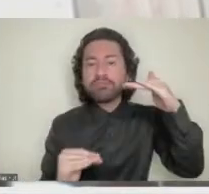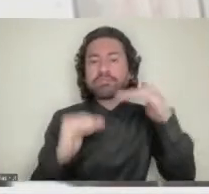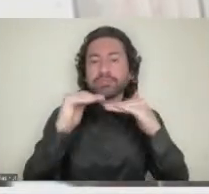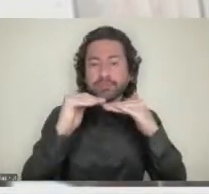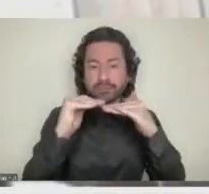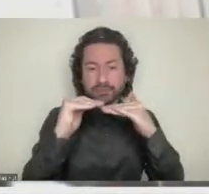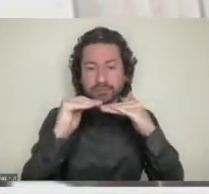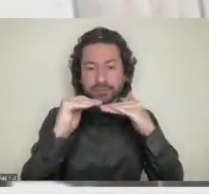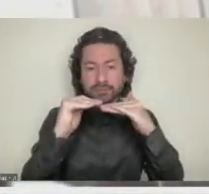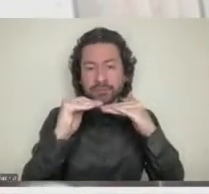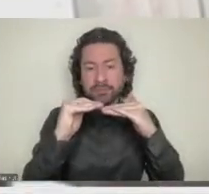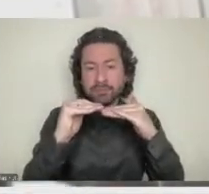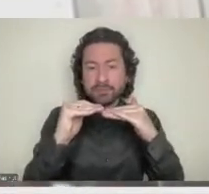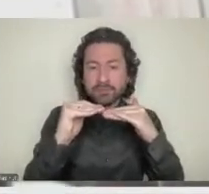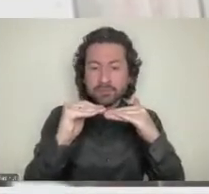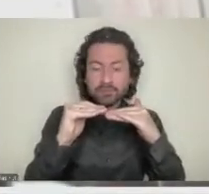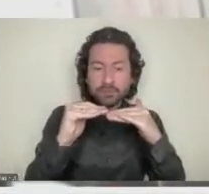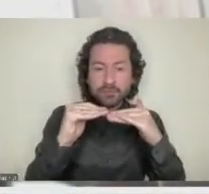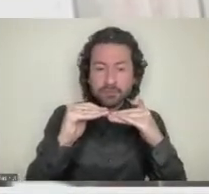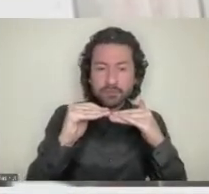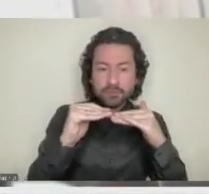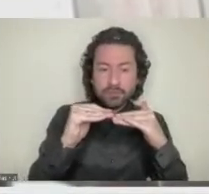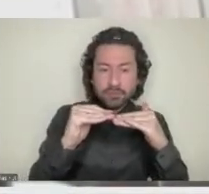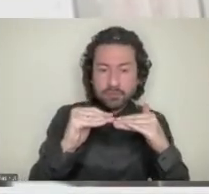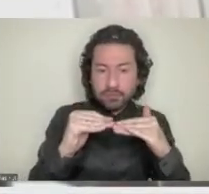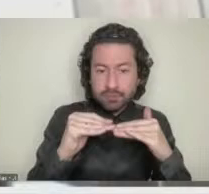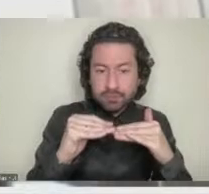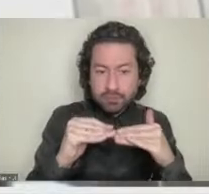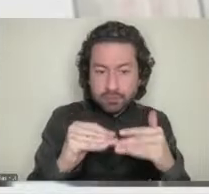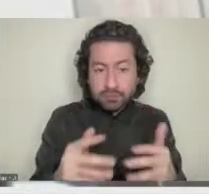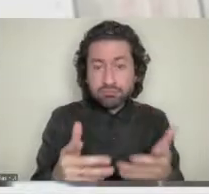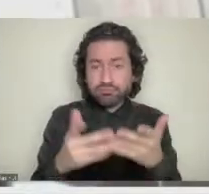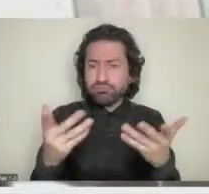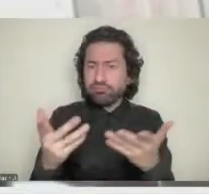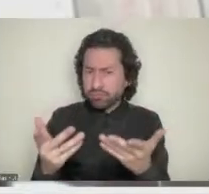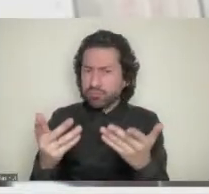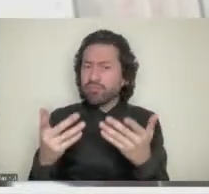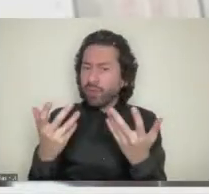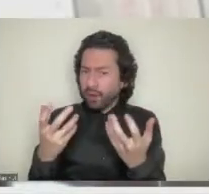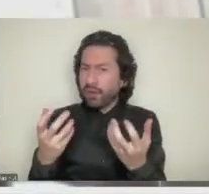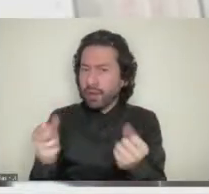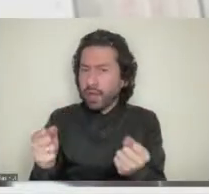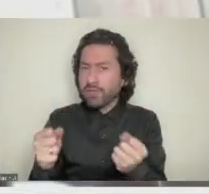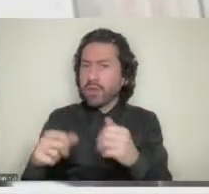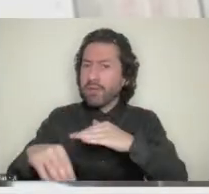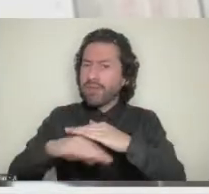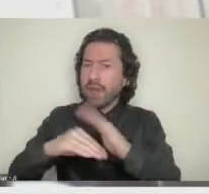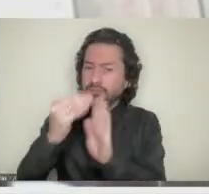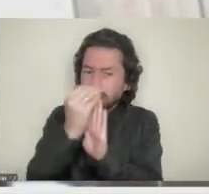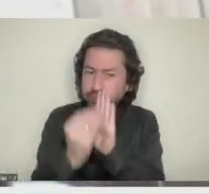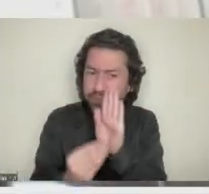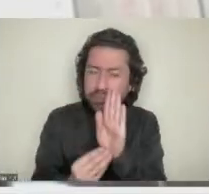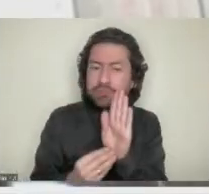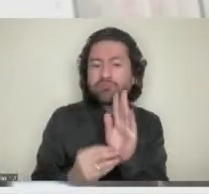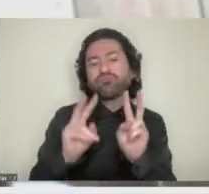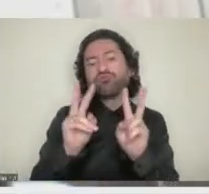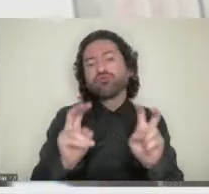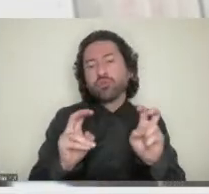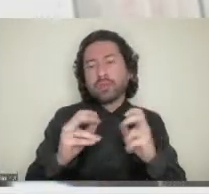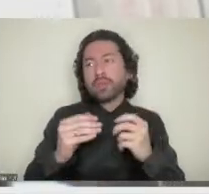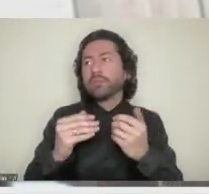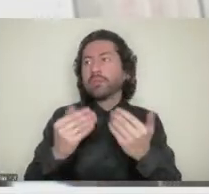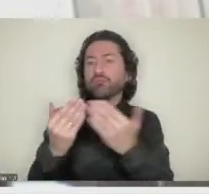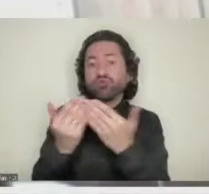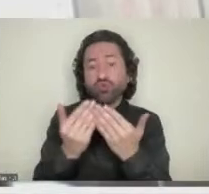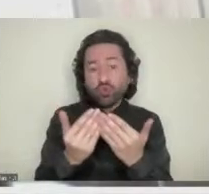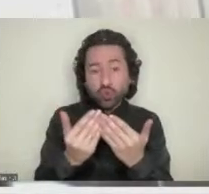should be an indicator or an index of gap closure. For example, in the